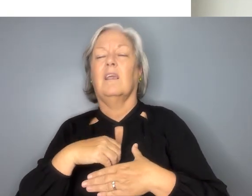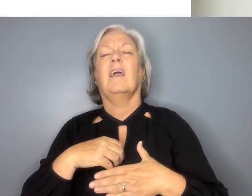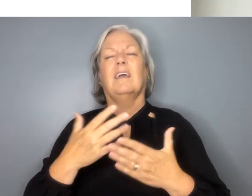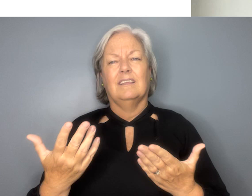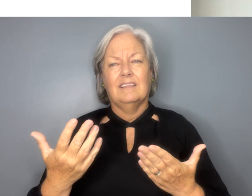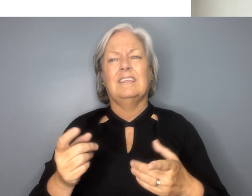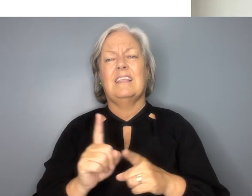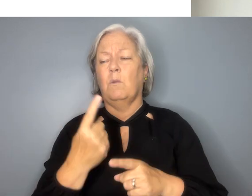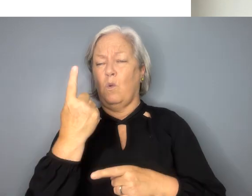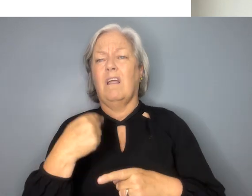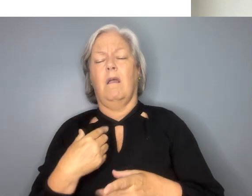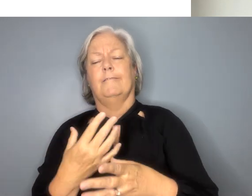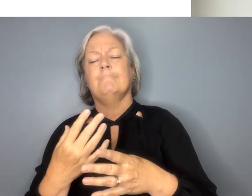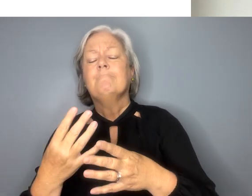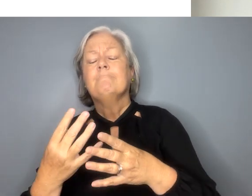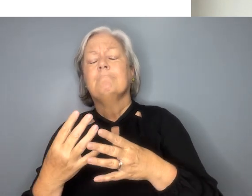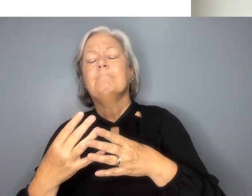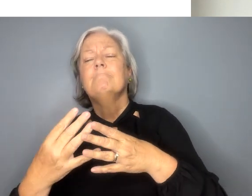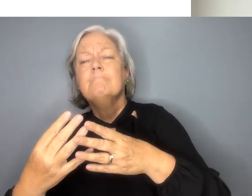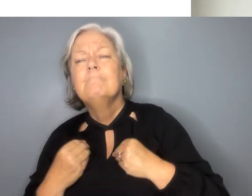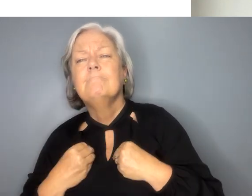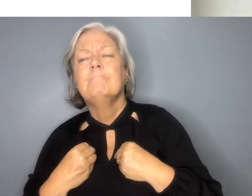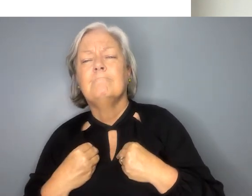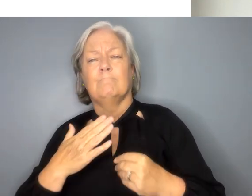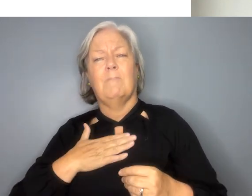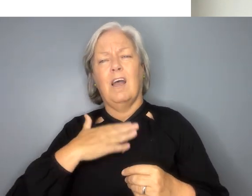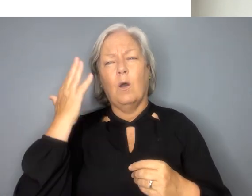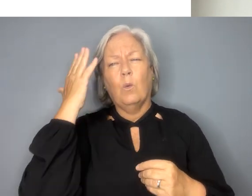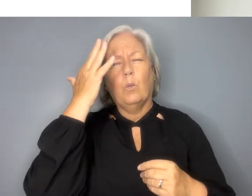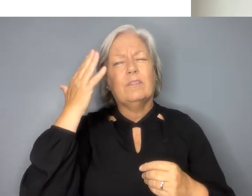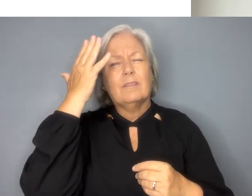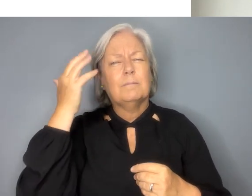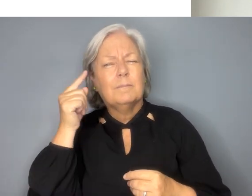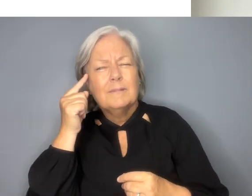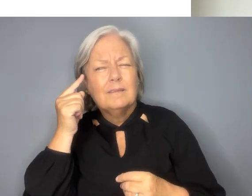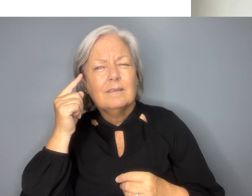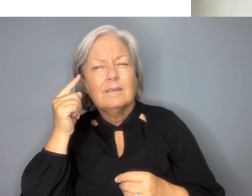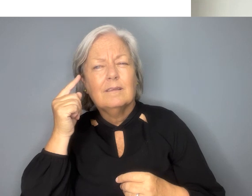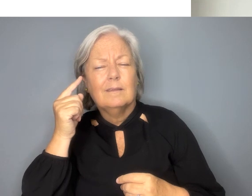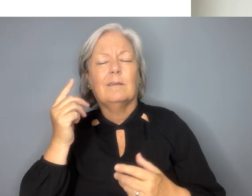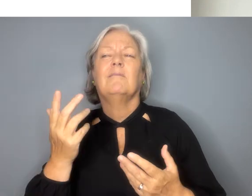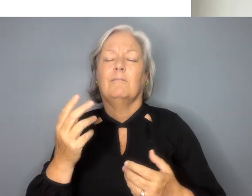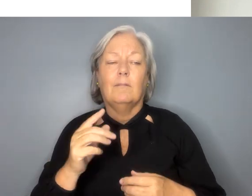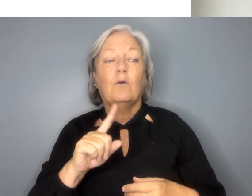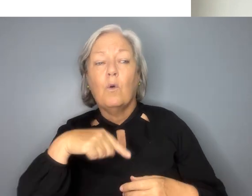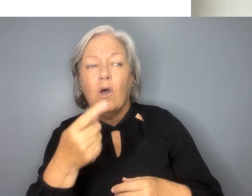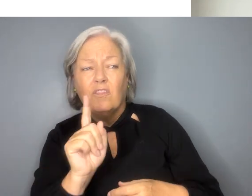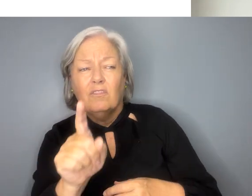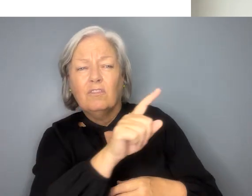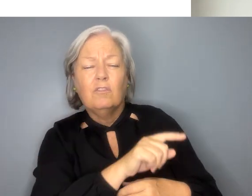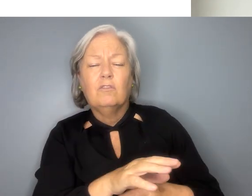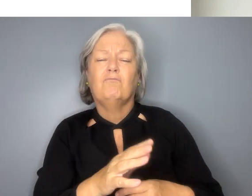that was coming to terms with my autism and the ways in which I generally feel like I don't fit in. And I know that a lot of